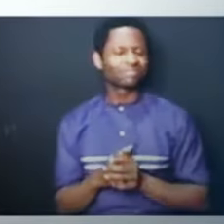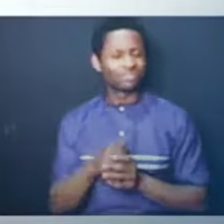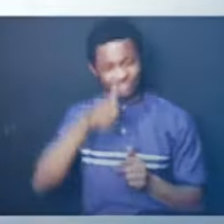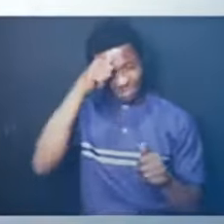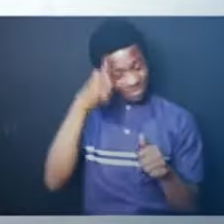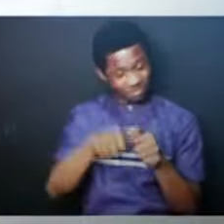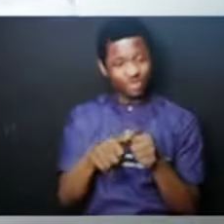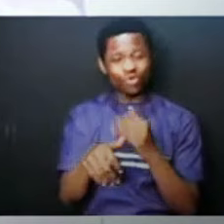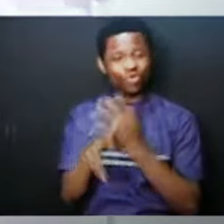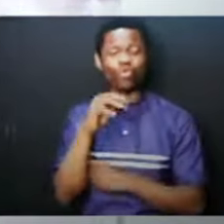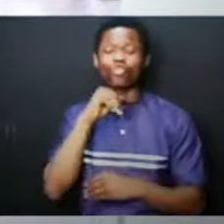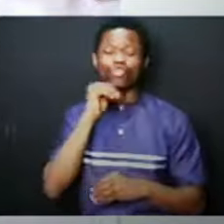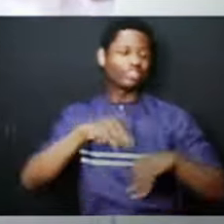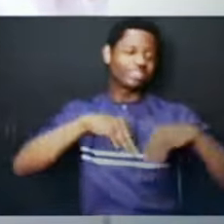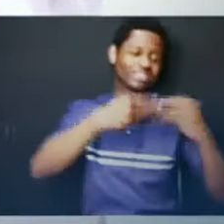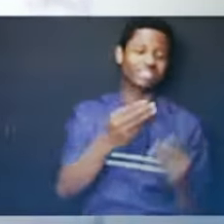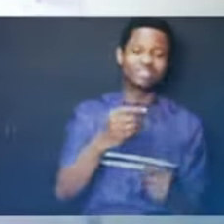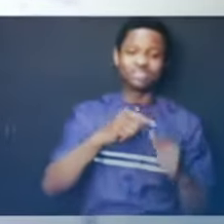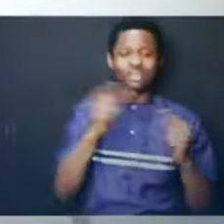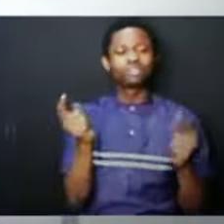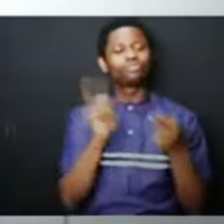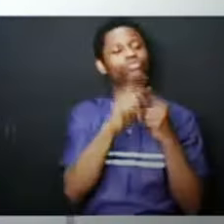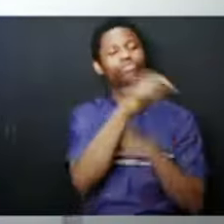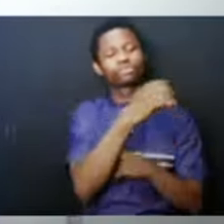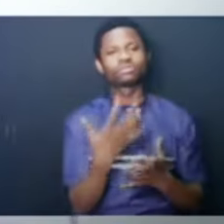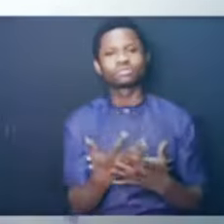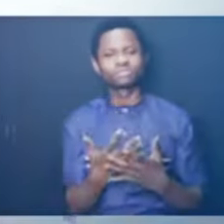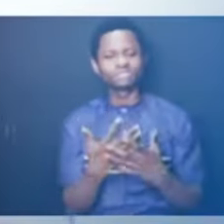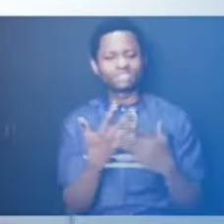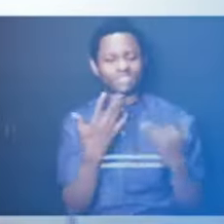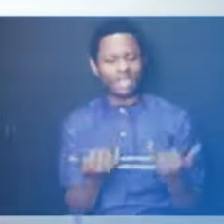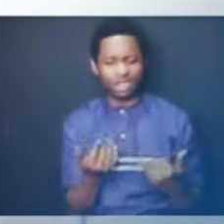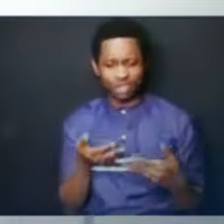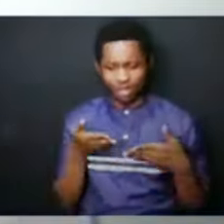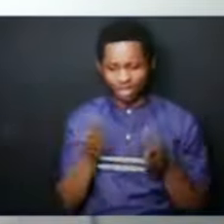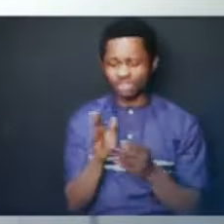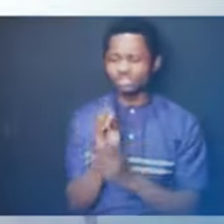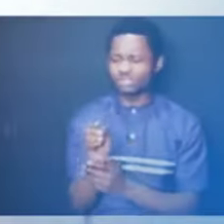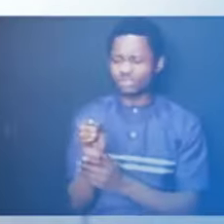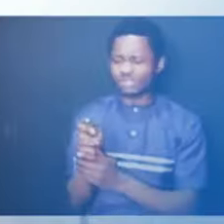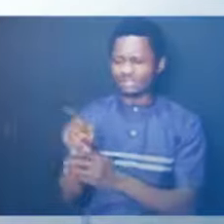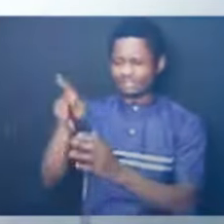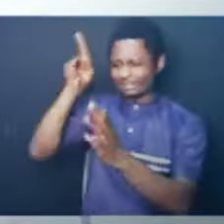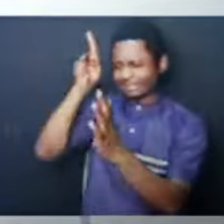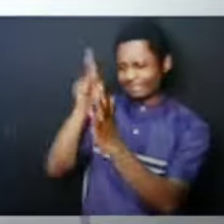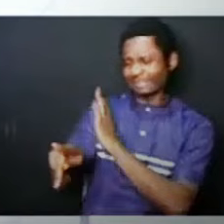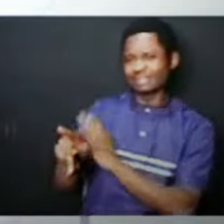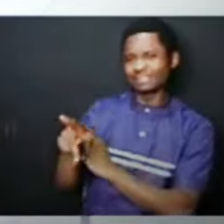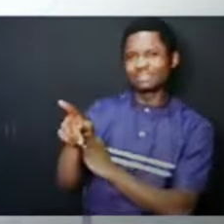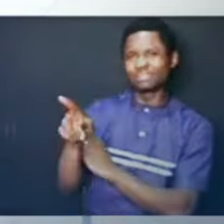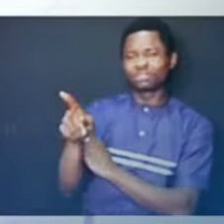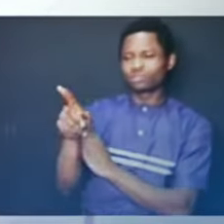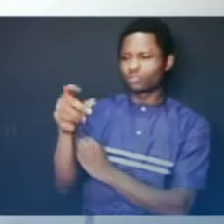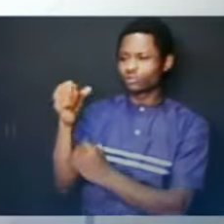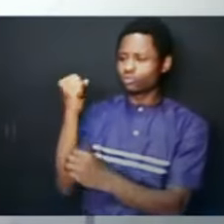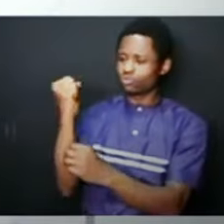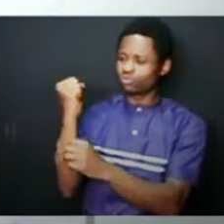let me pin him to the ground with one thrust of the